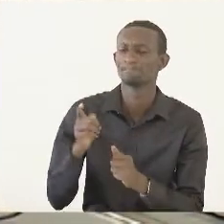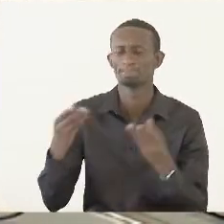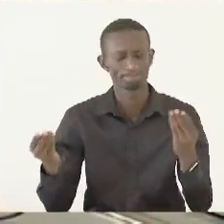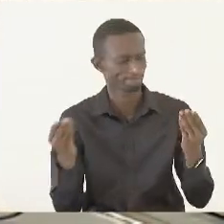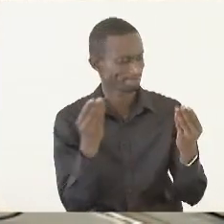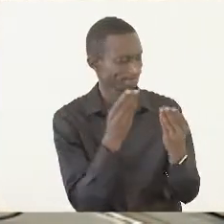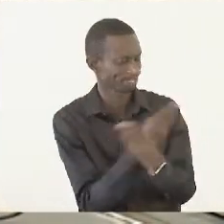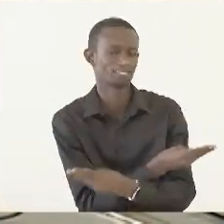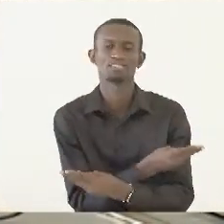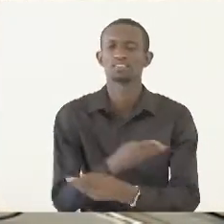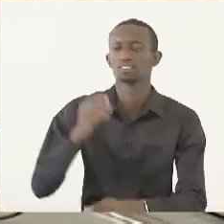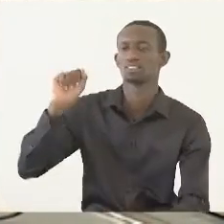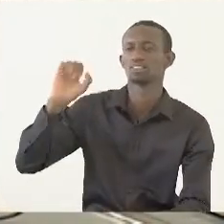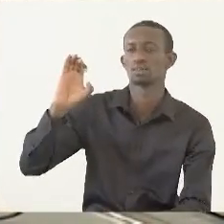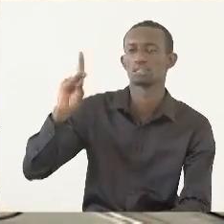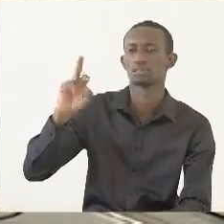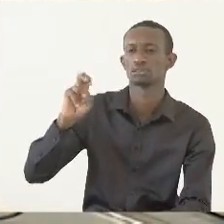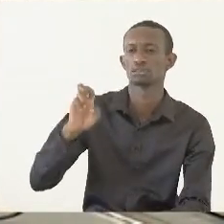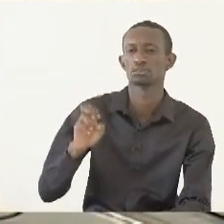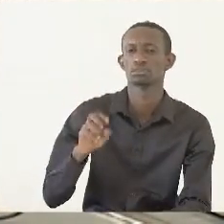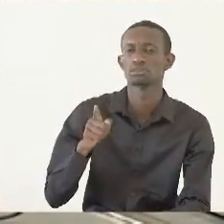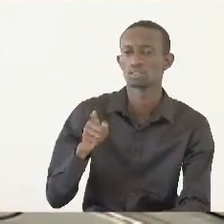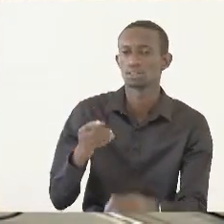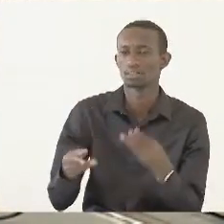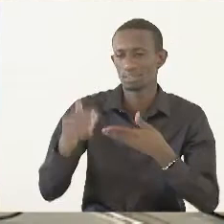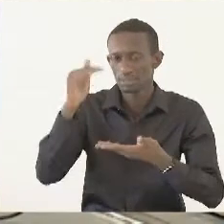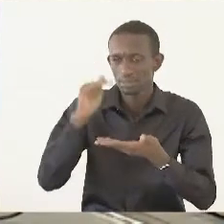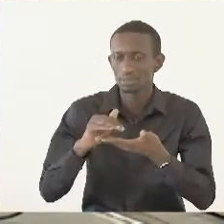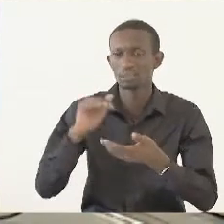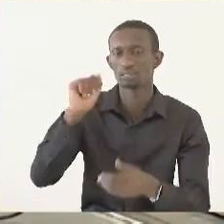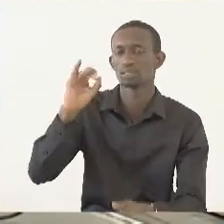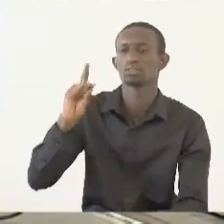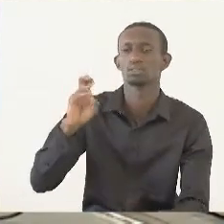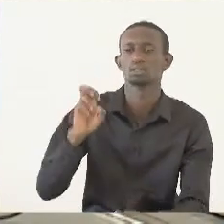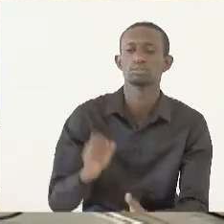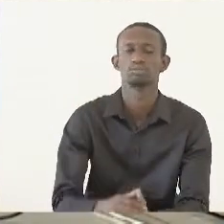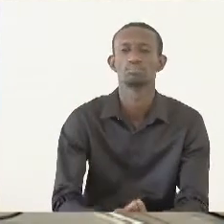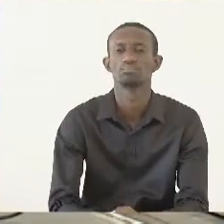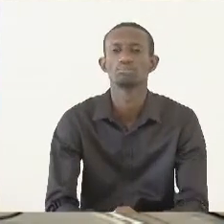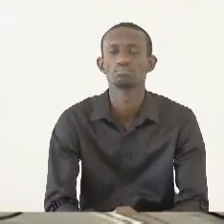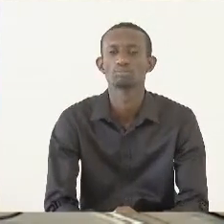acidity. This one reduces the acidity.